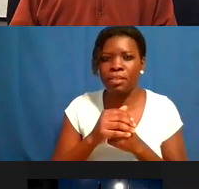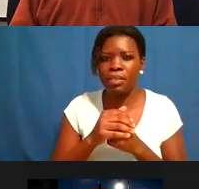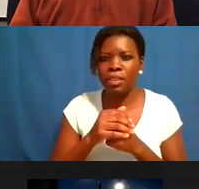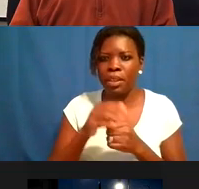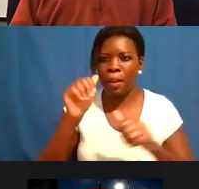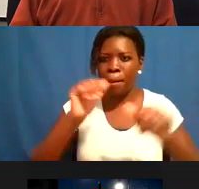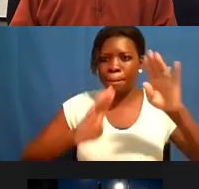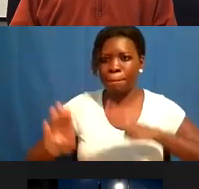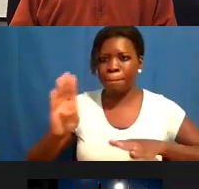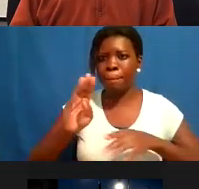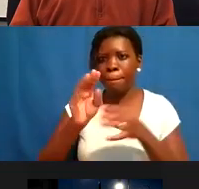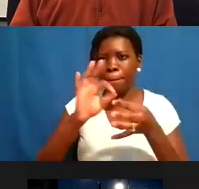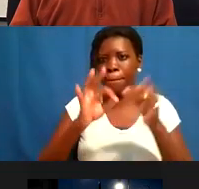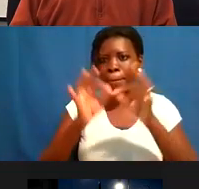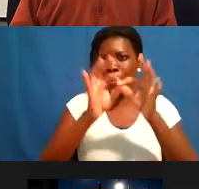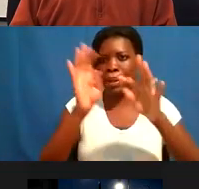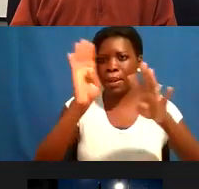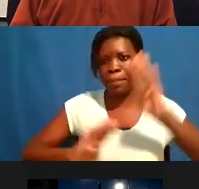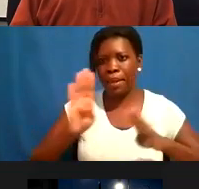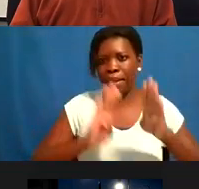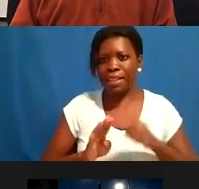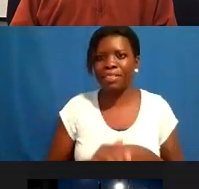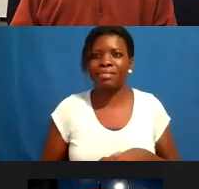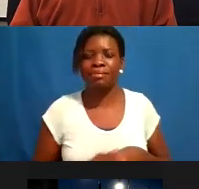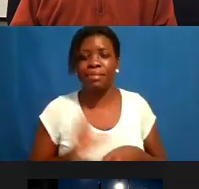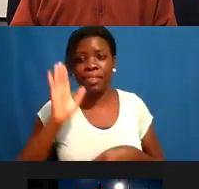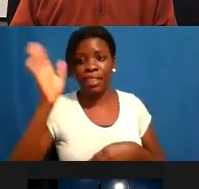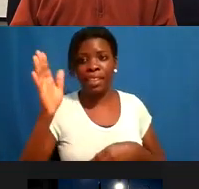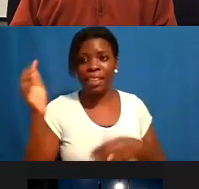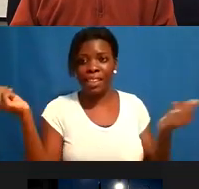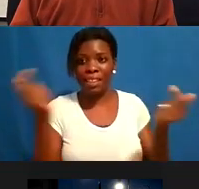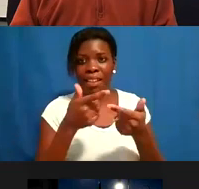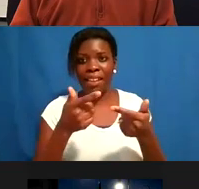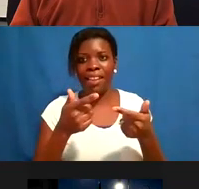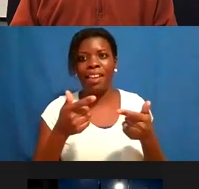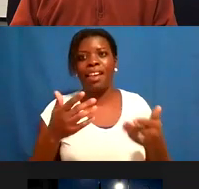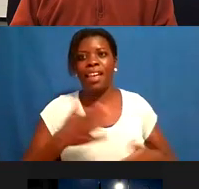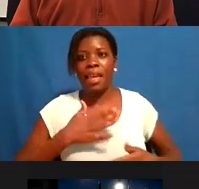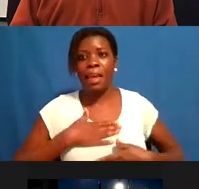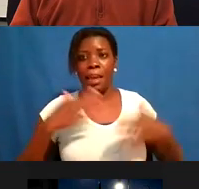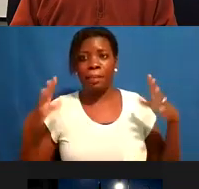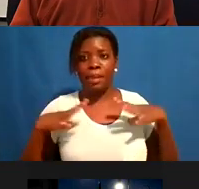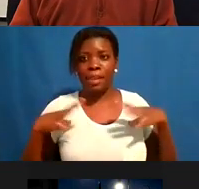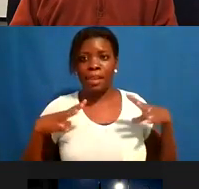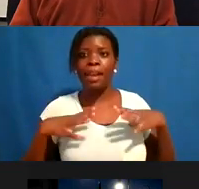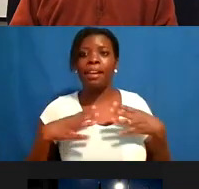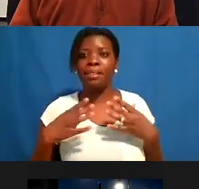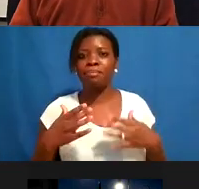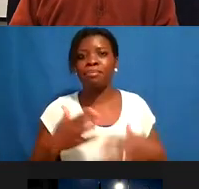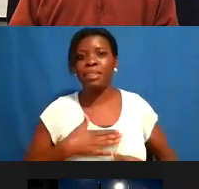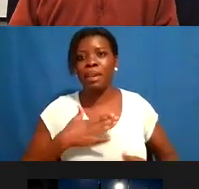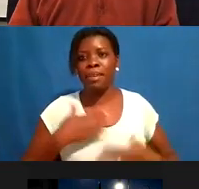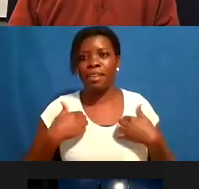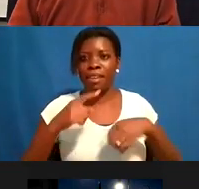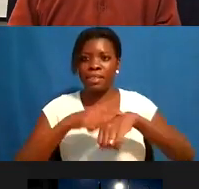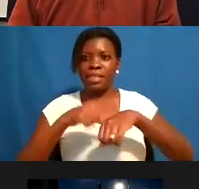All right. Thanks. Hello, everybody. Happy holidays. I'm glad to get a time to talk to you. So everybody's familiar with the fish